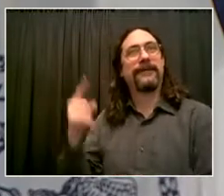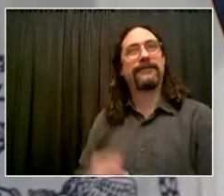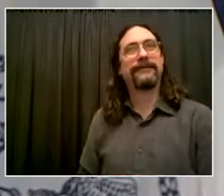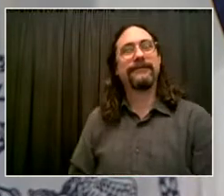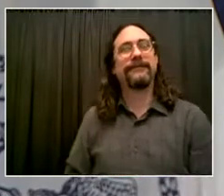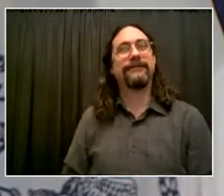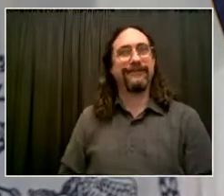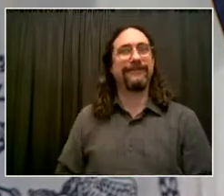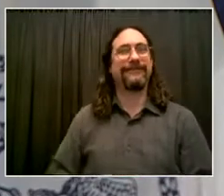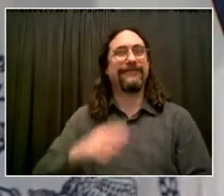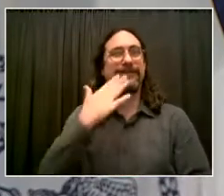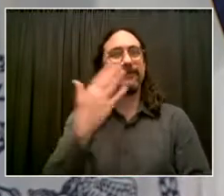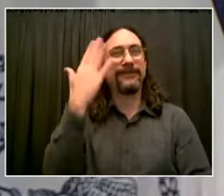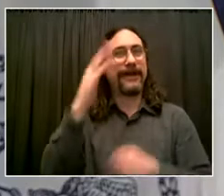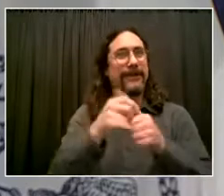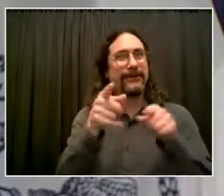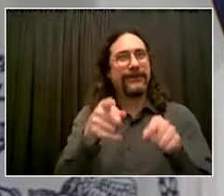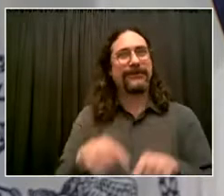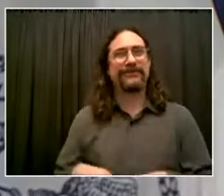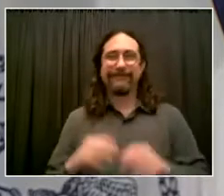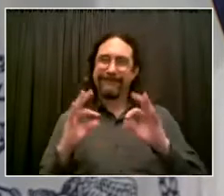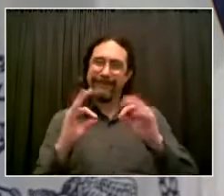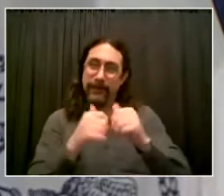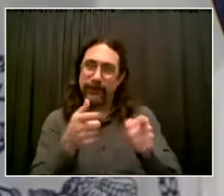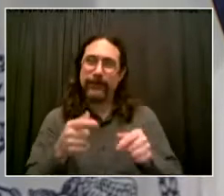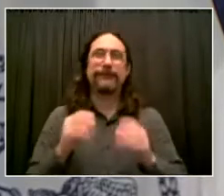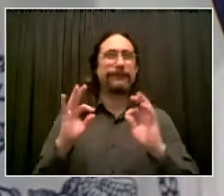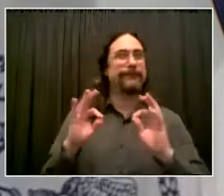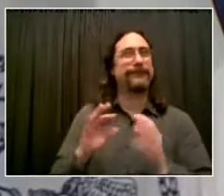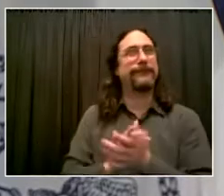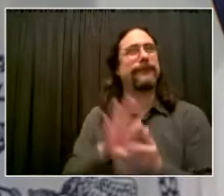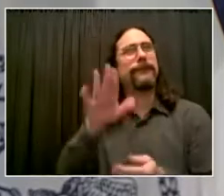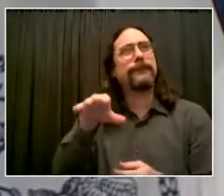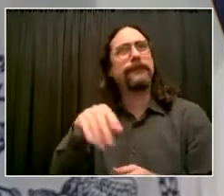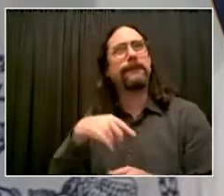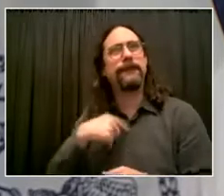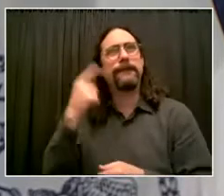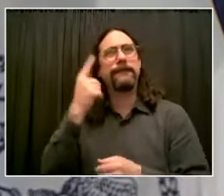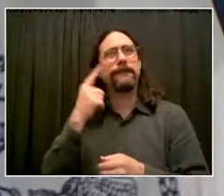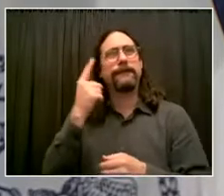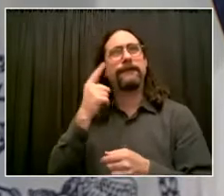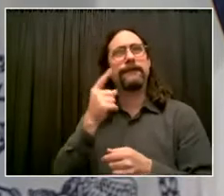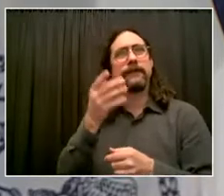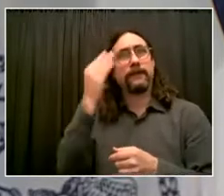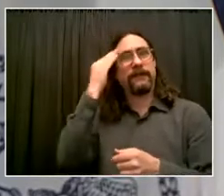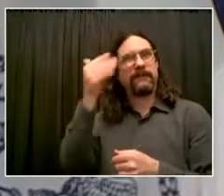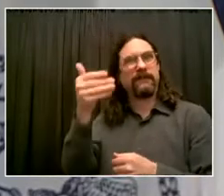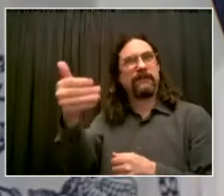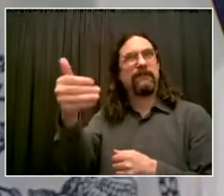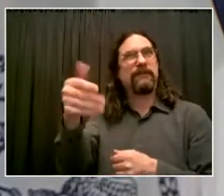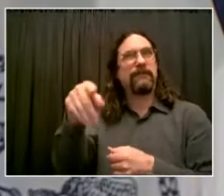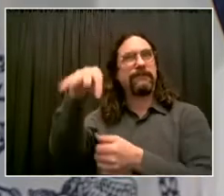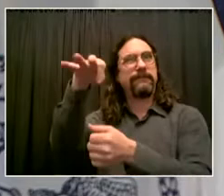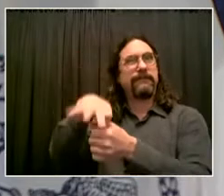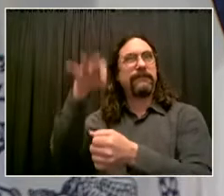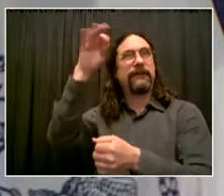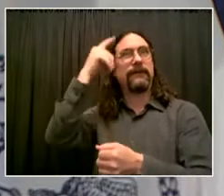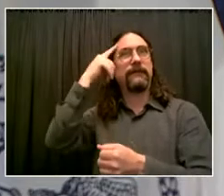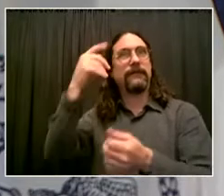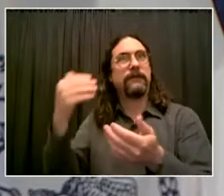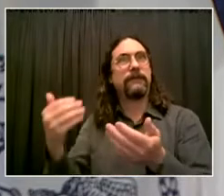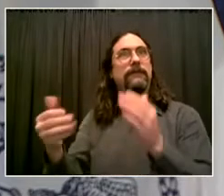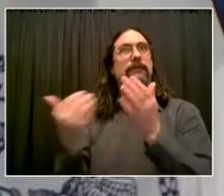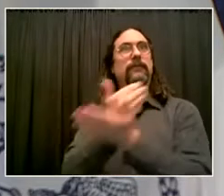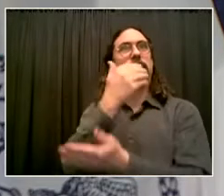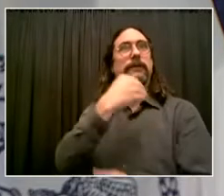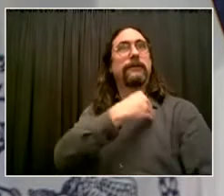Mayoral candidate Andrew Yang is asking you to save most of the federal stimulus